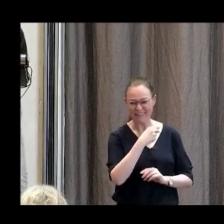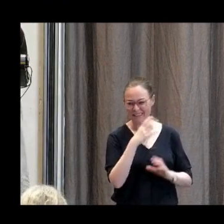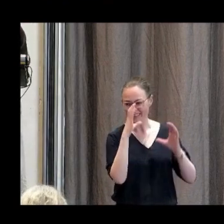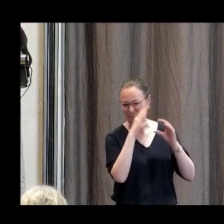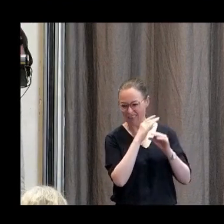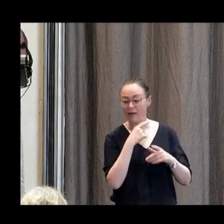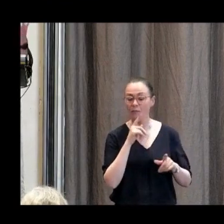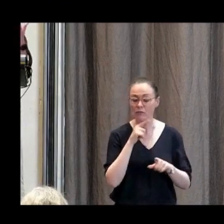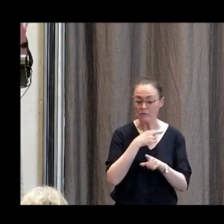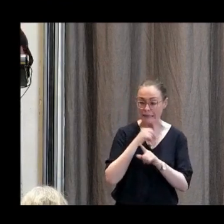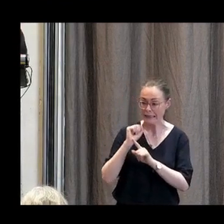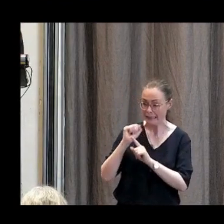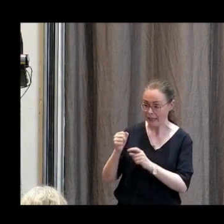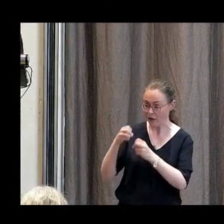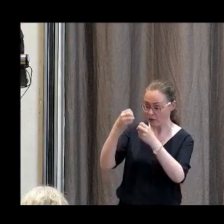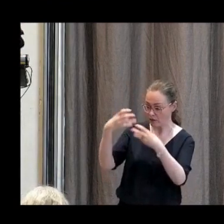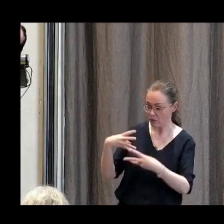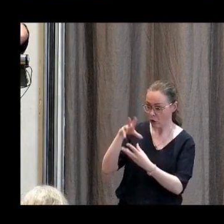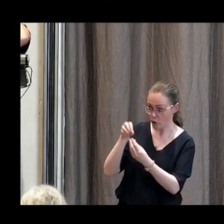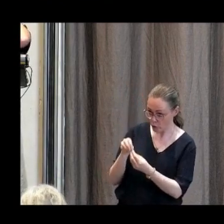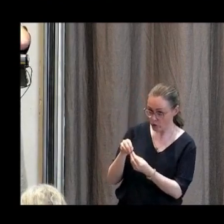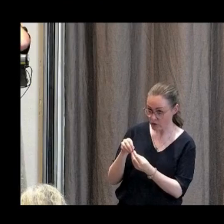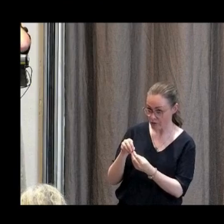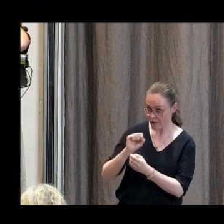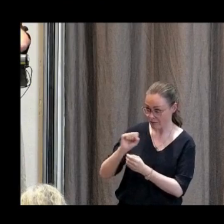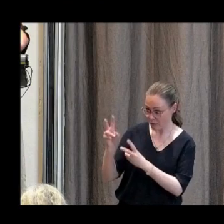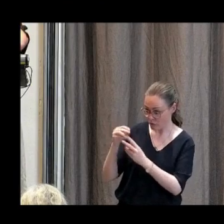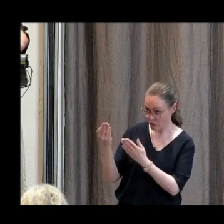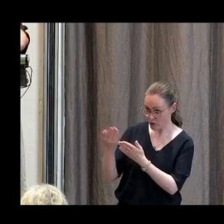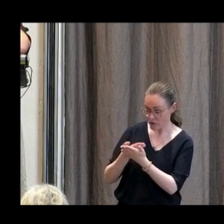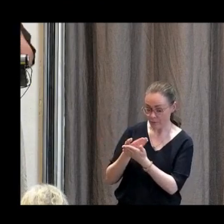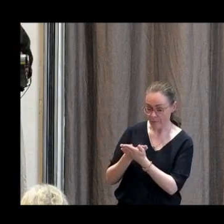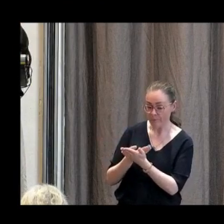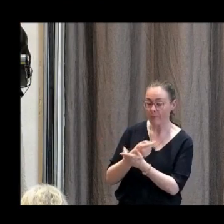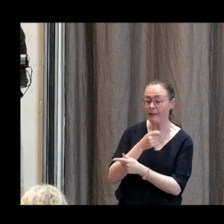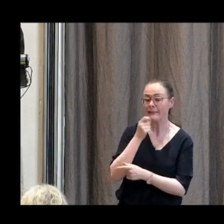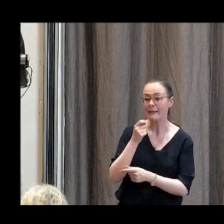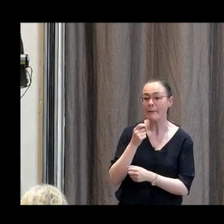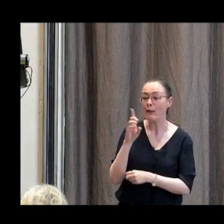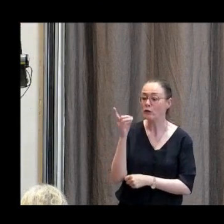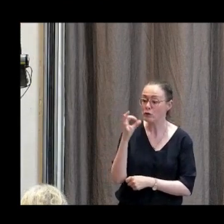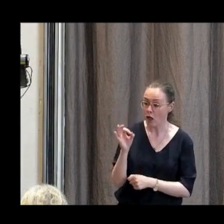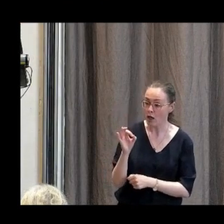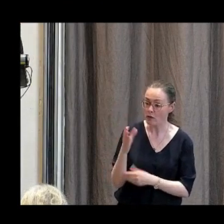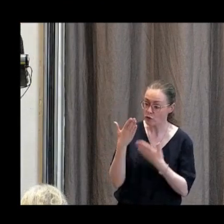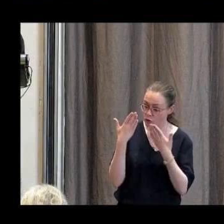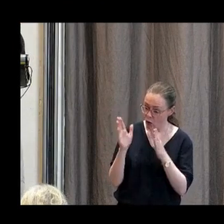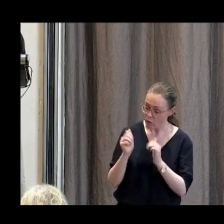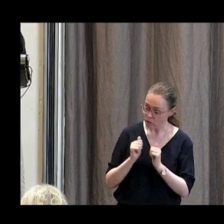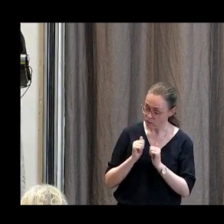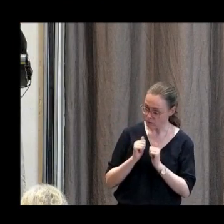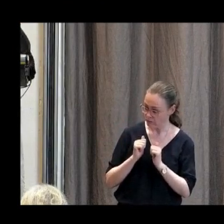but really their conclusions of this paper were that dogs have shown an ability